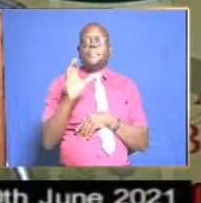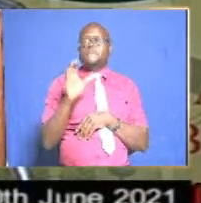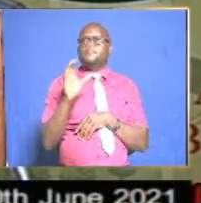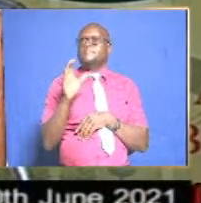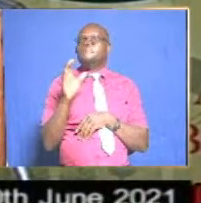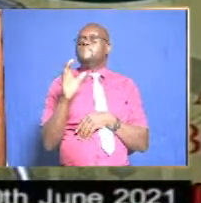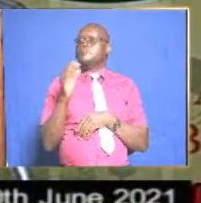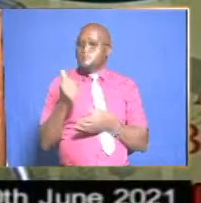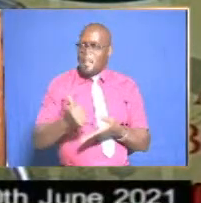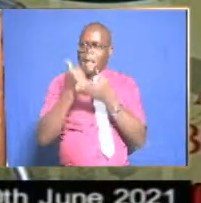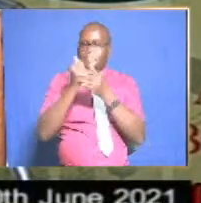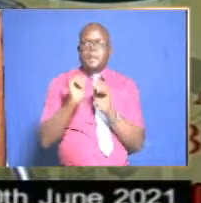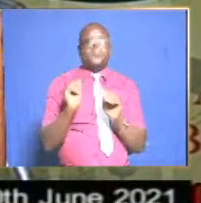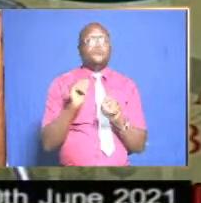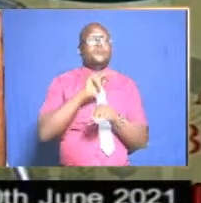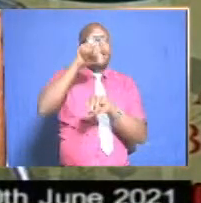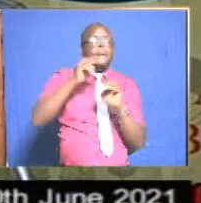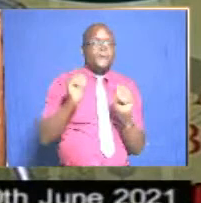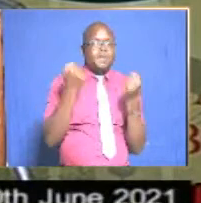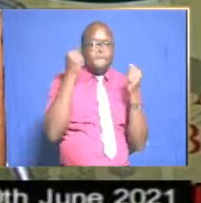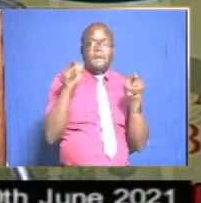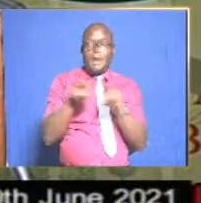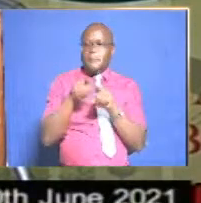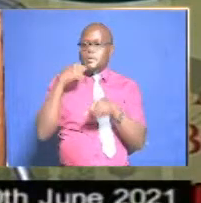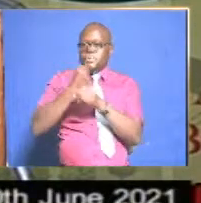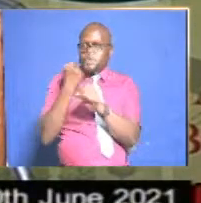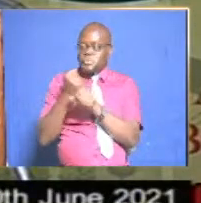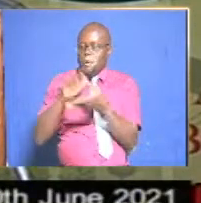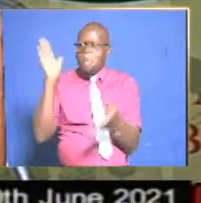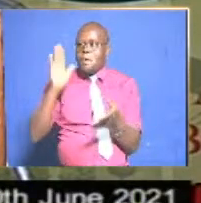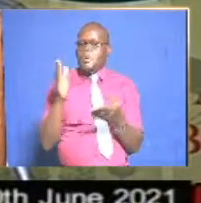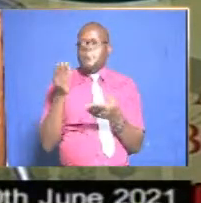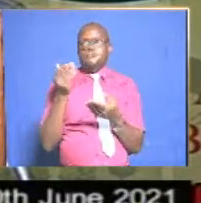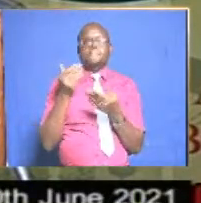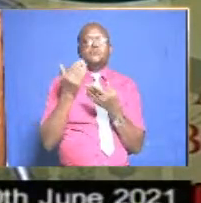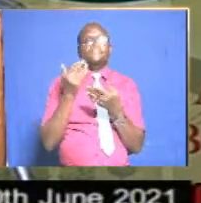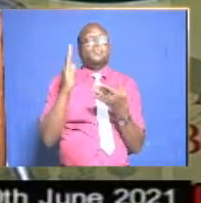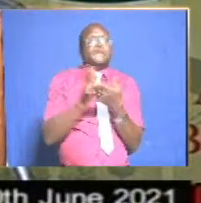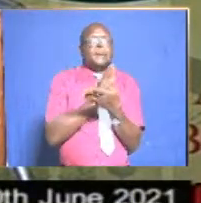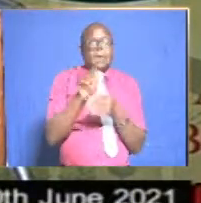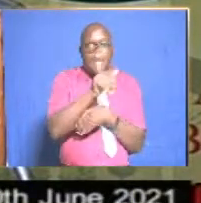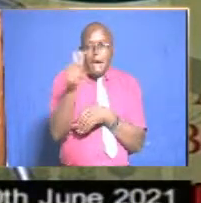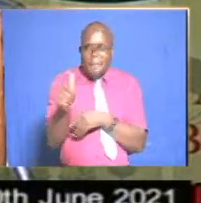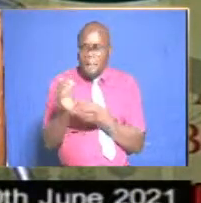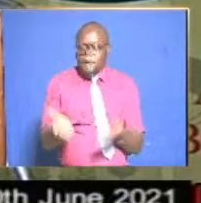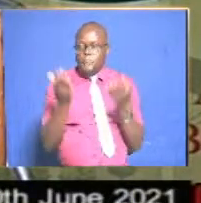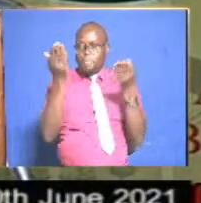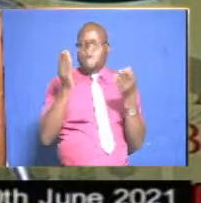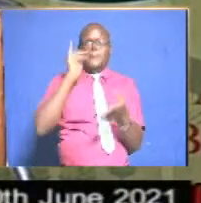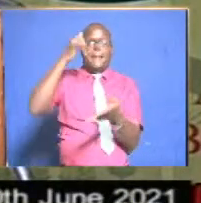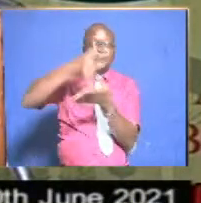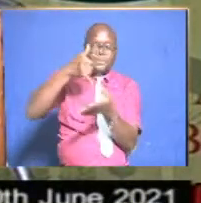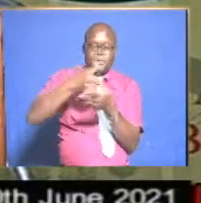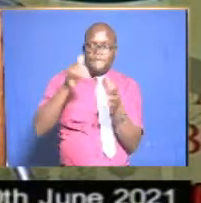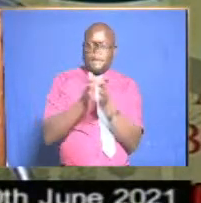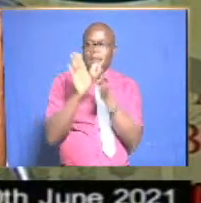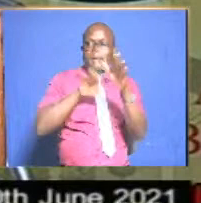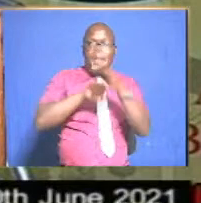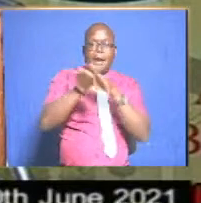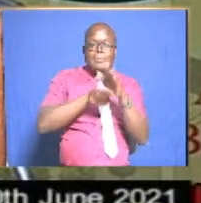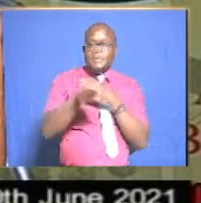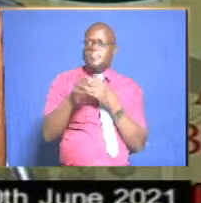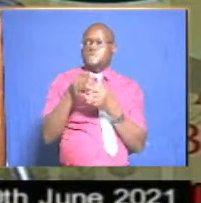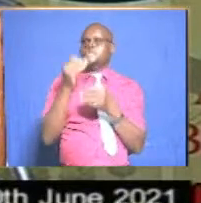channeling national savings and foreign capital inflows into the productive sectors. In order to enhance inclusivity and access to